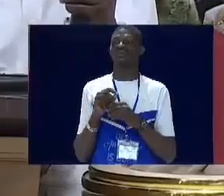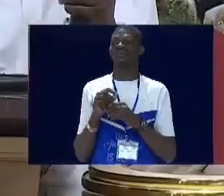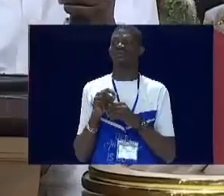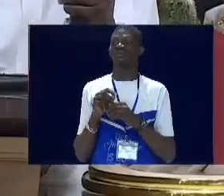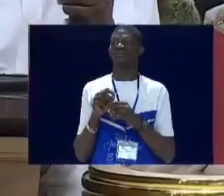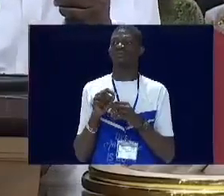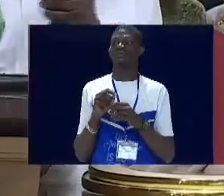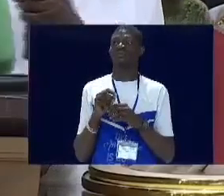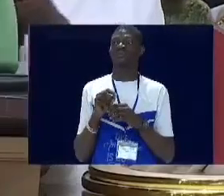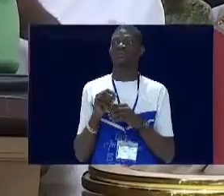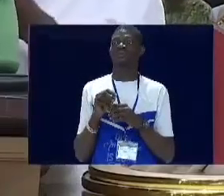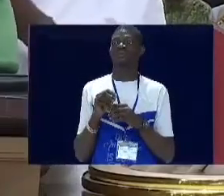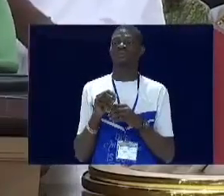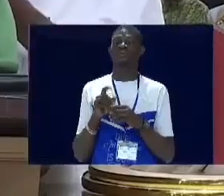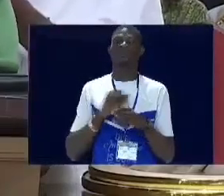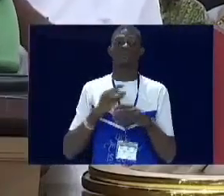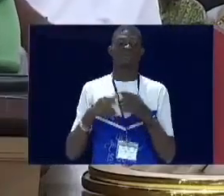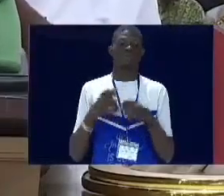I hope I've made myself clear.